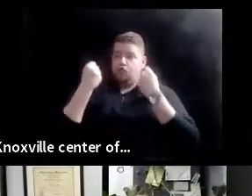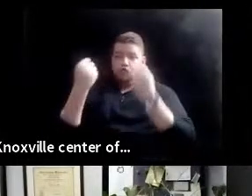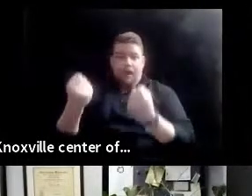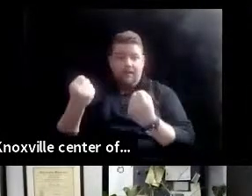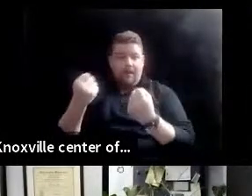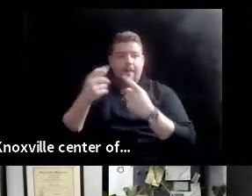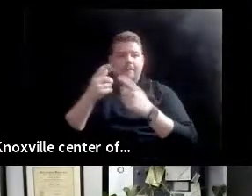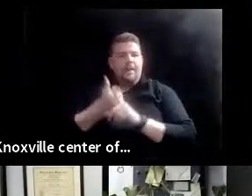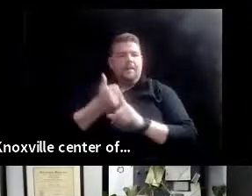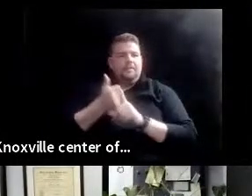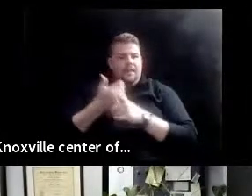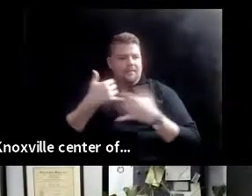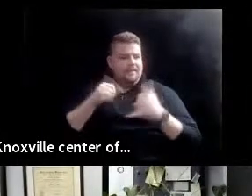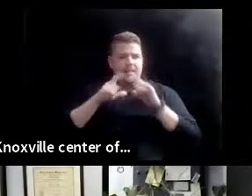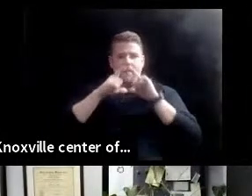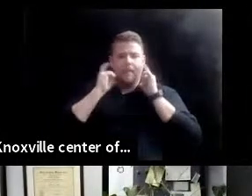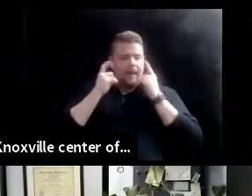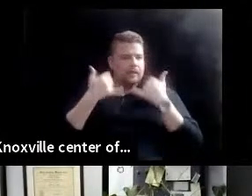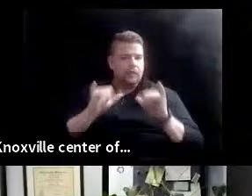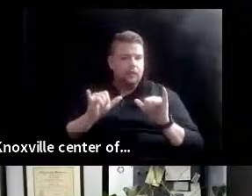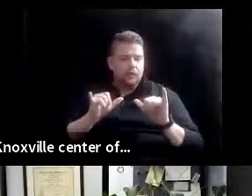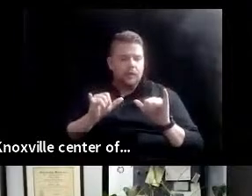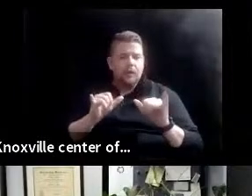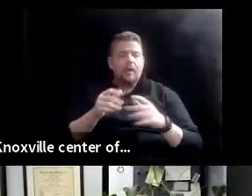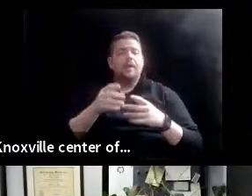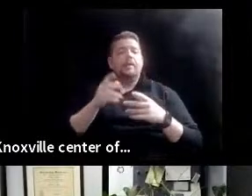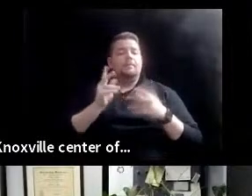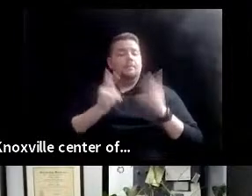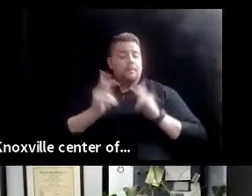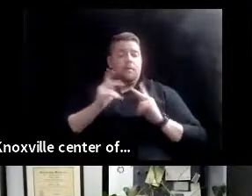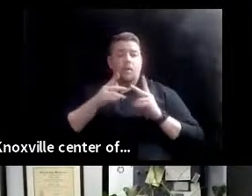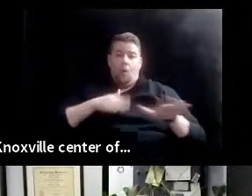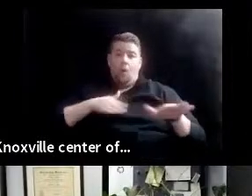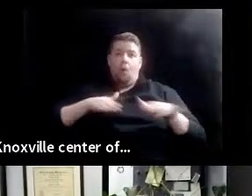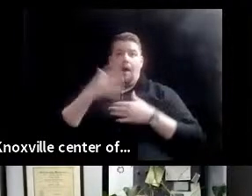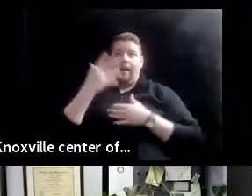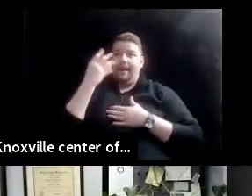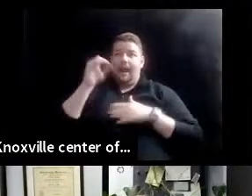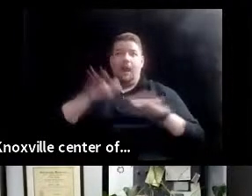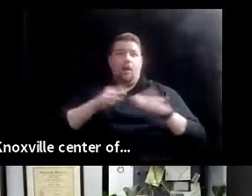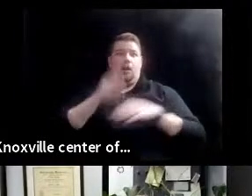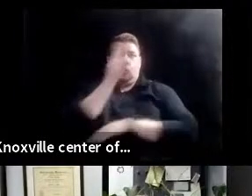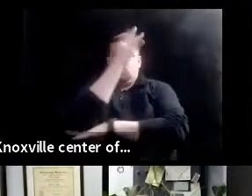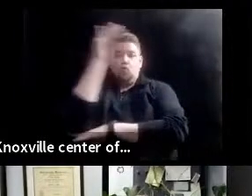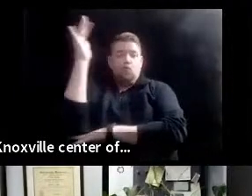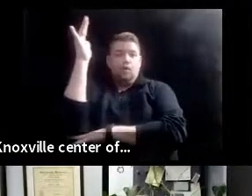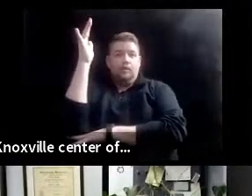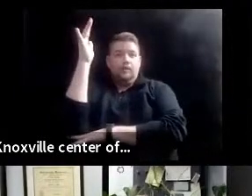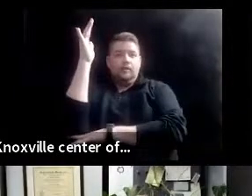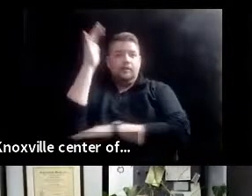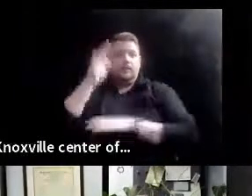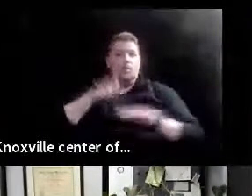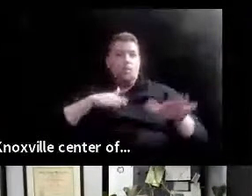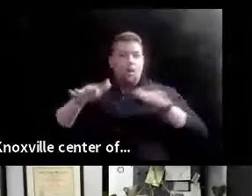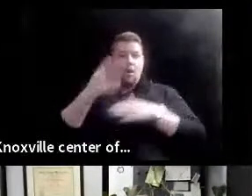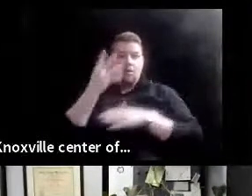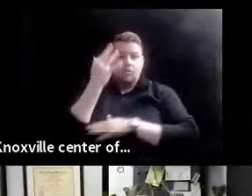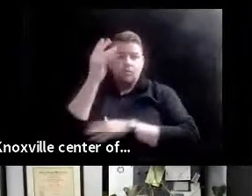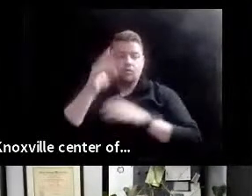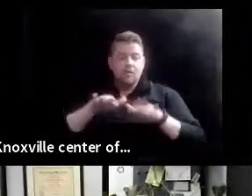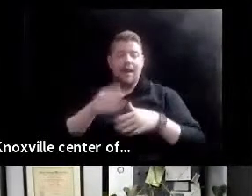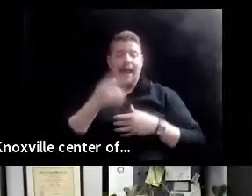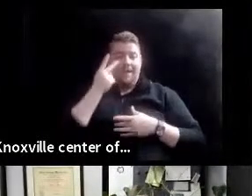cars by themselves. They're wearing a mask while walking out in the woods. I have seen